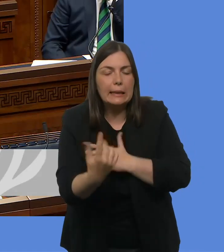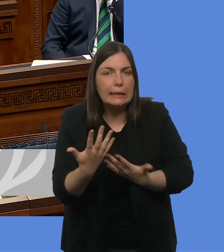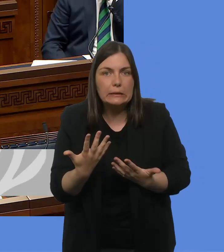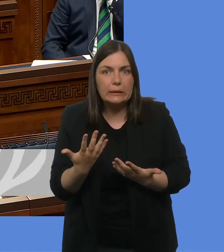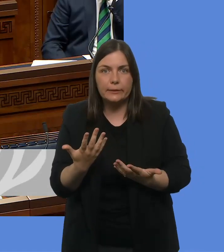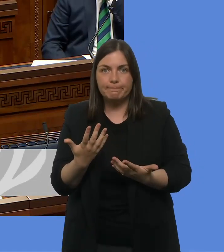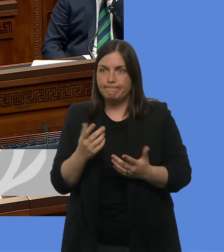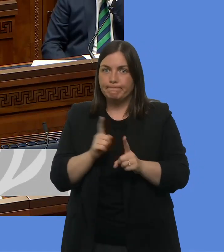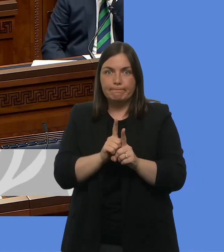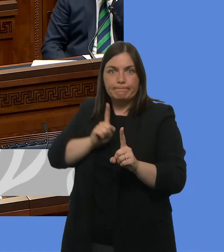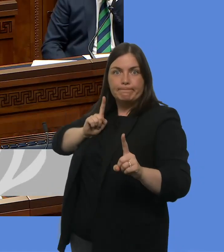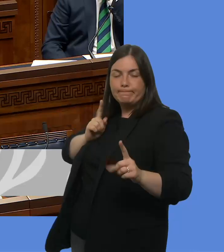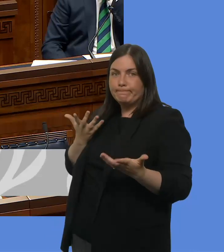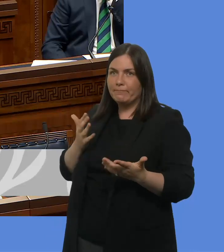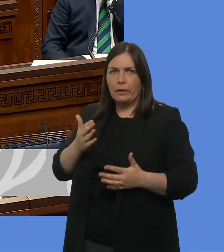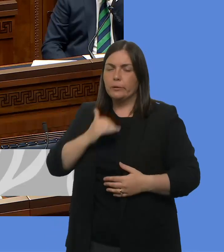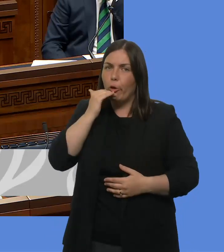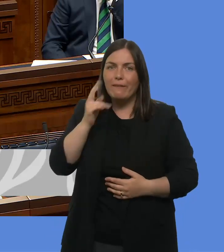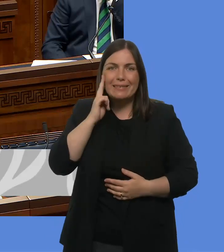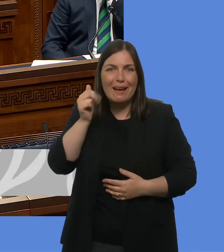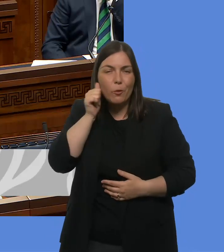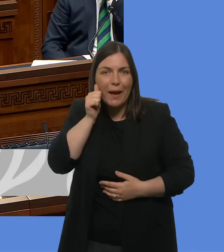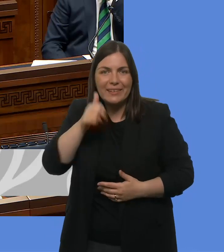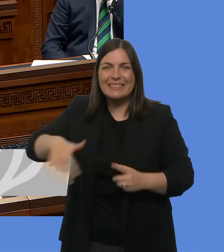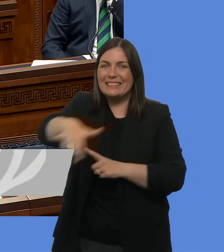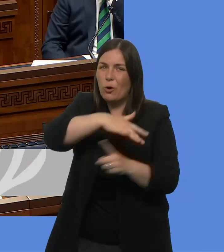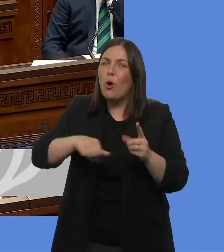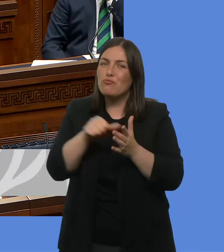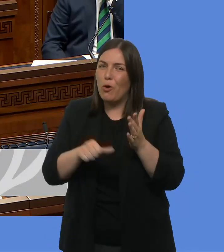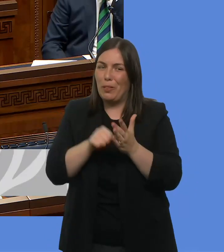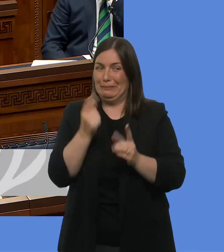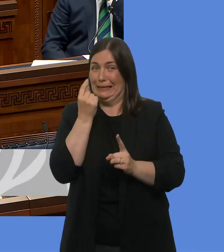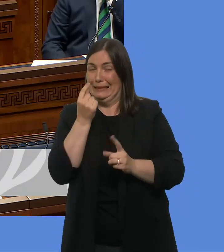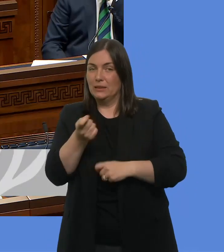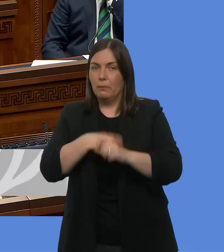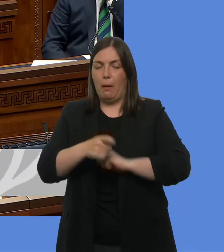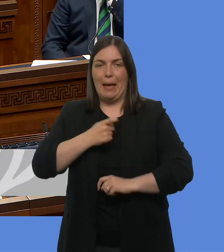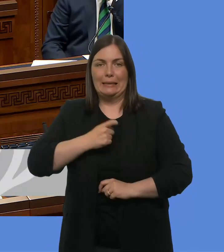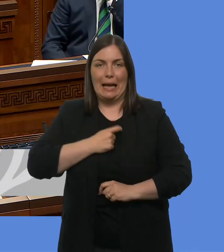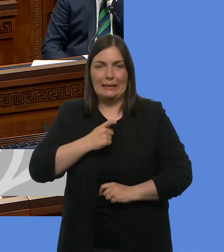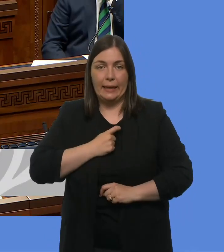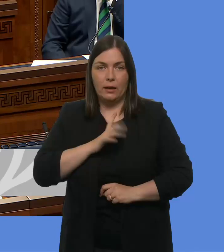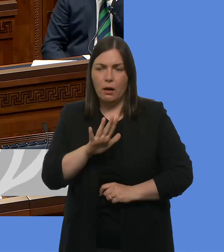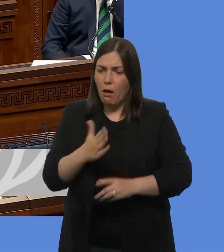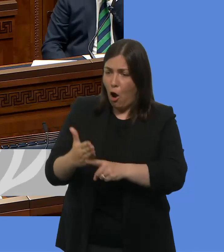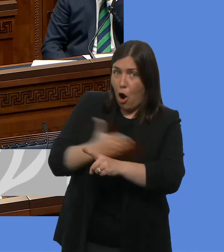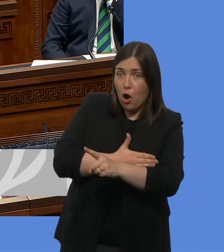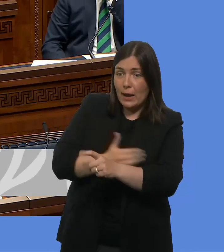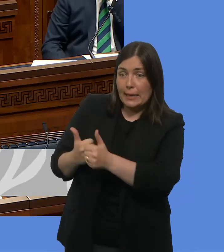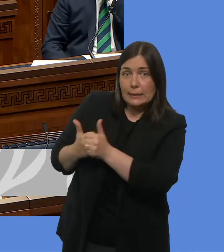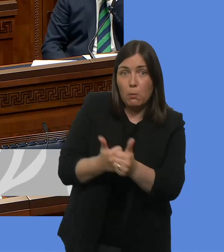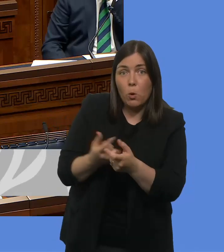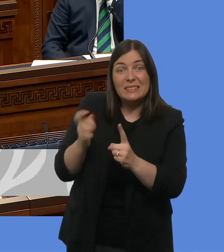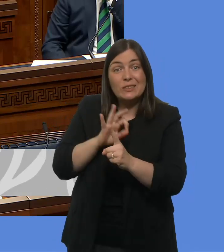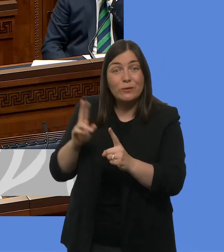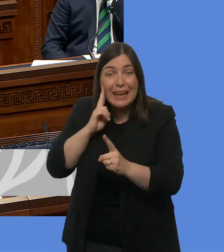to these challenges. Early intervention by teachers of the deaf and other specialists can mitigate these risks, therefore promoting better